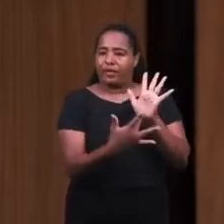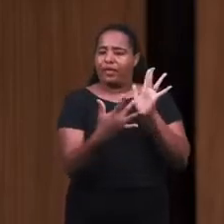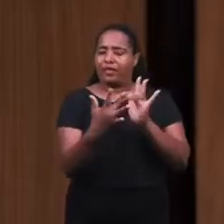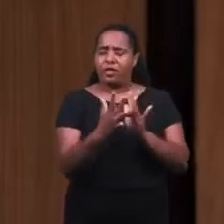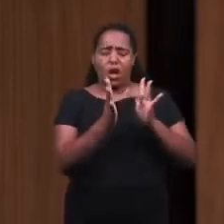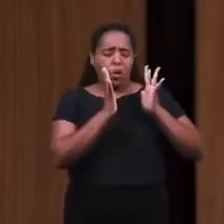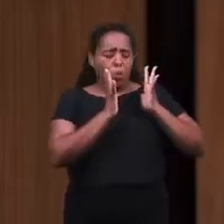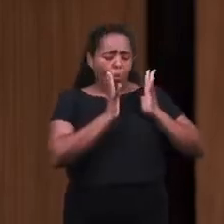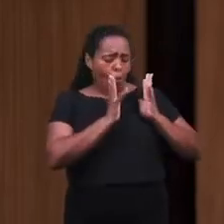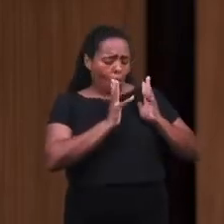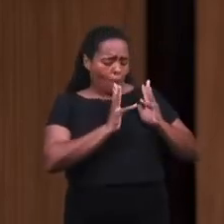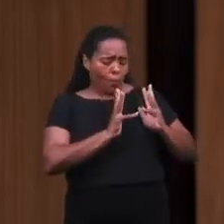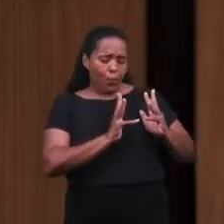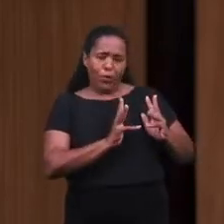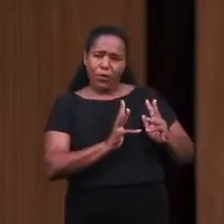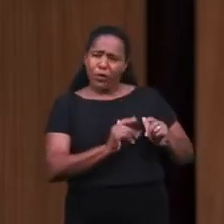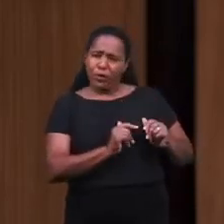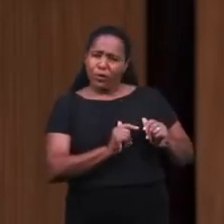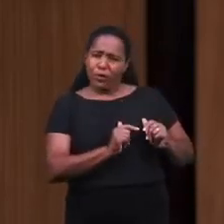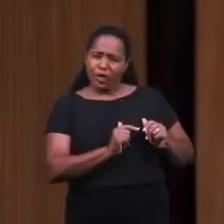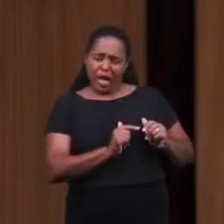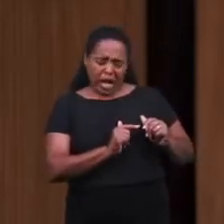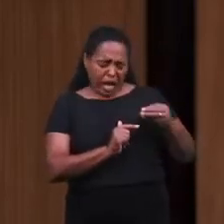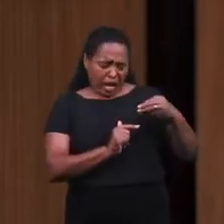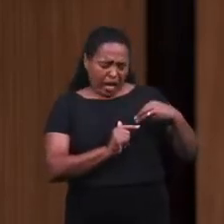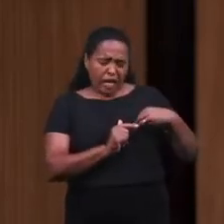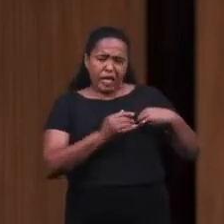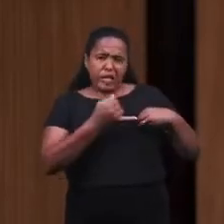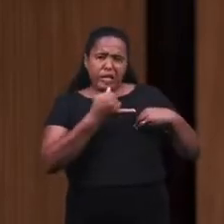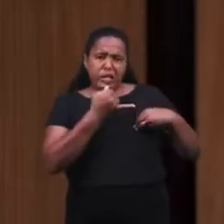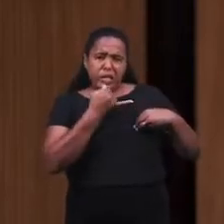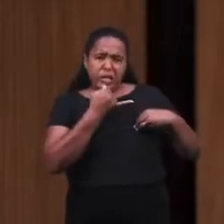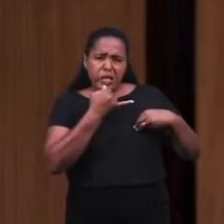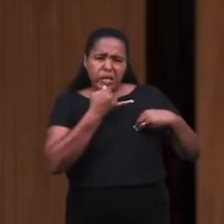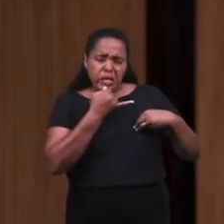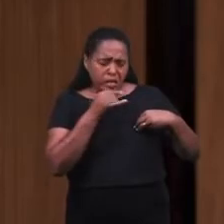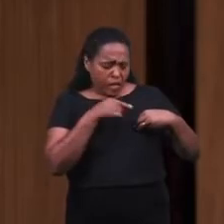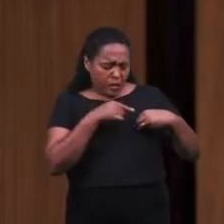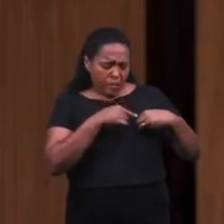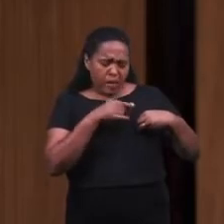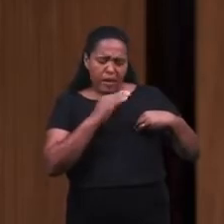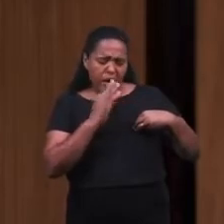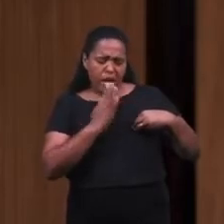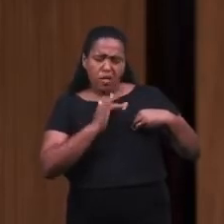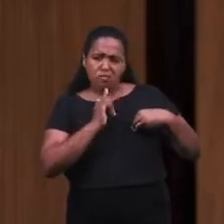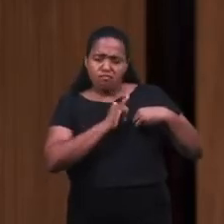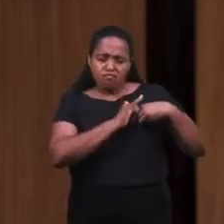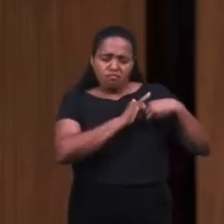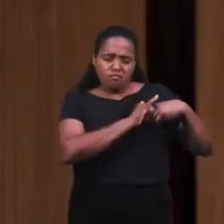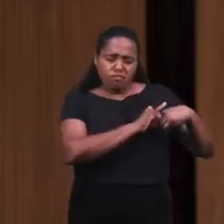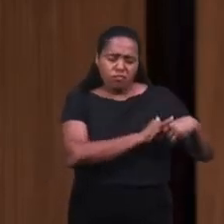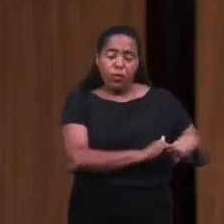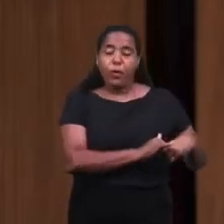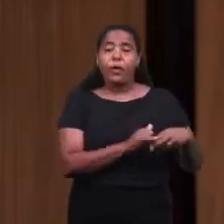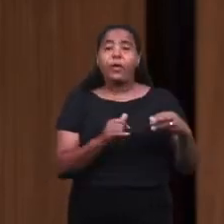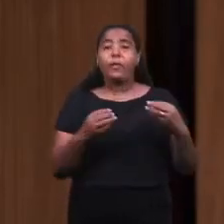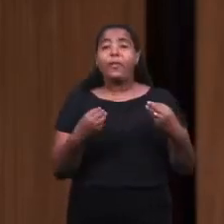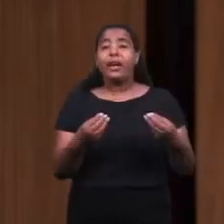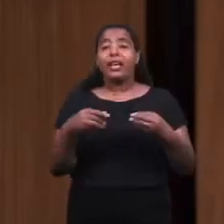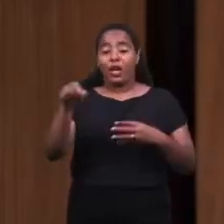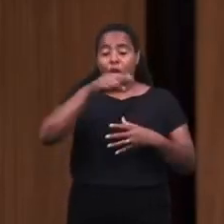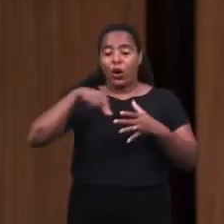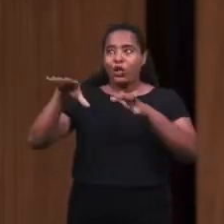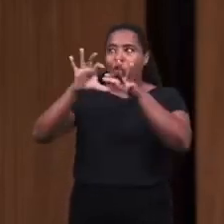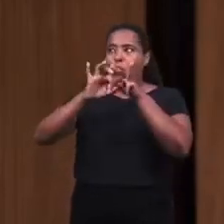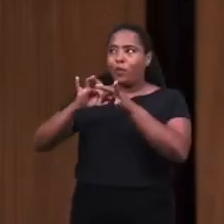Clean our hearts. Remove everything that does not please you, everything that doesn't glorify your name, so we can have fellowship with the